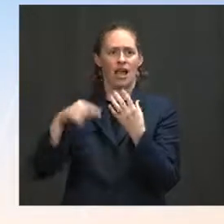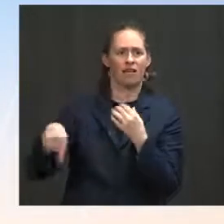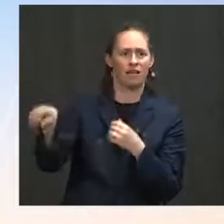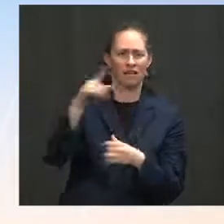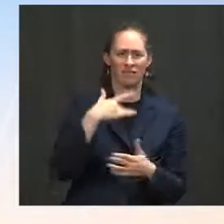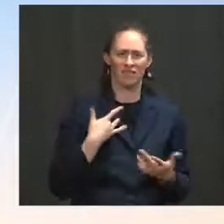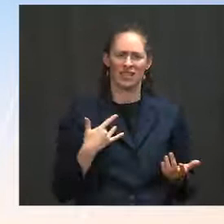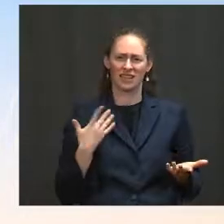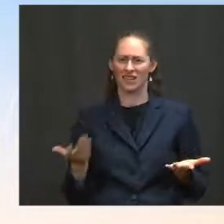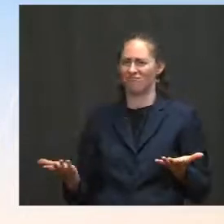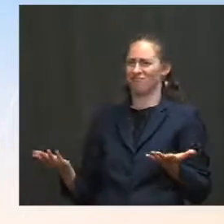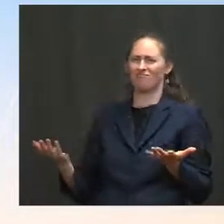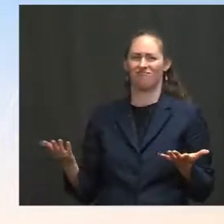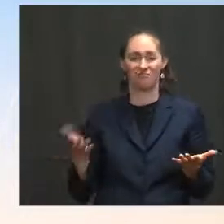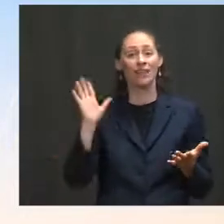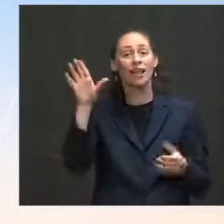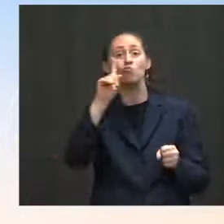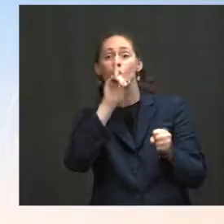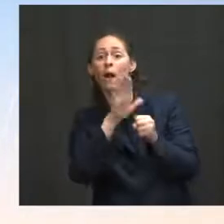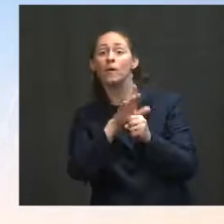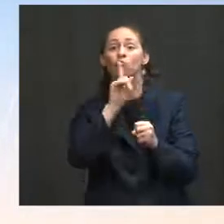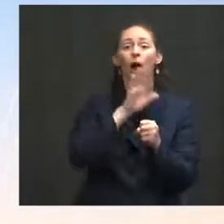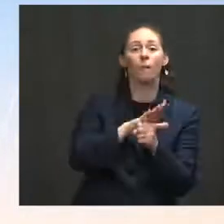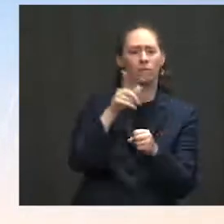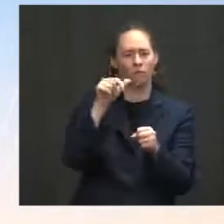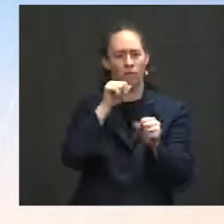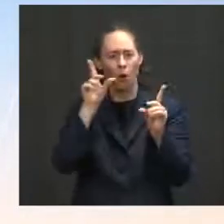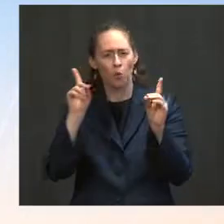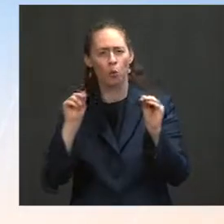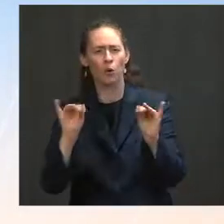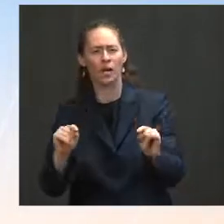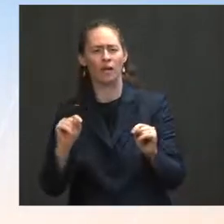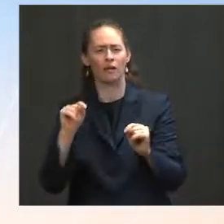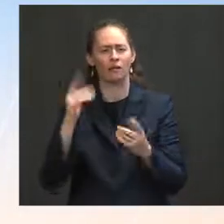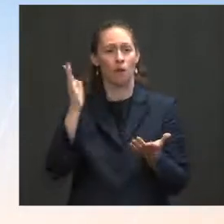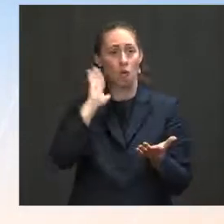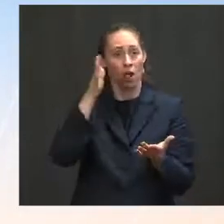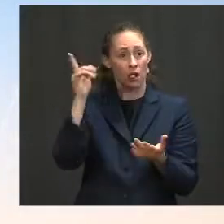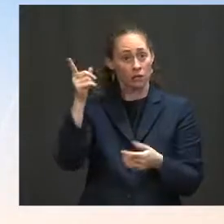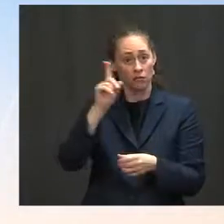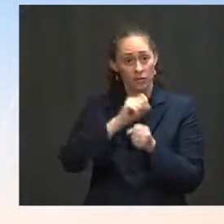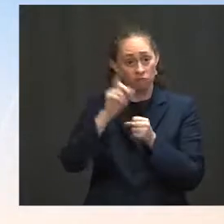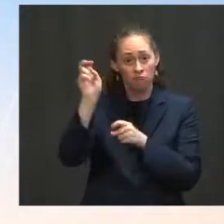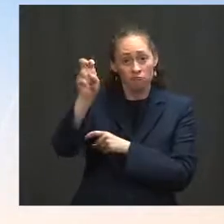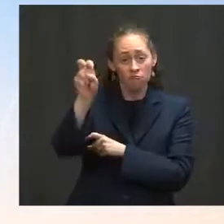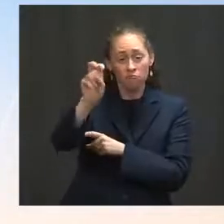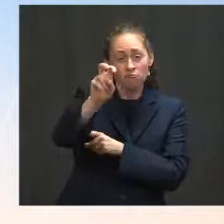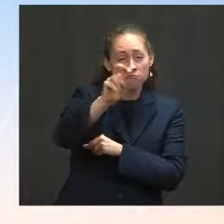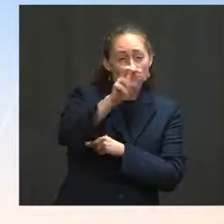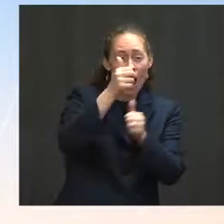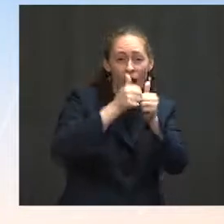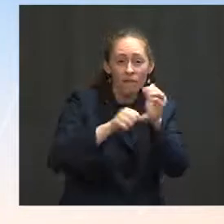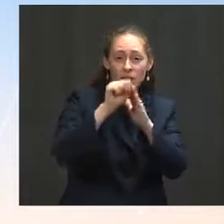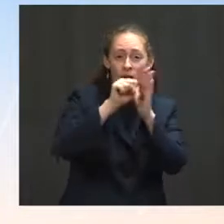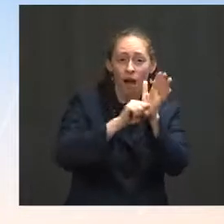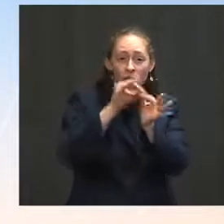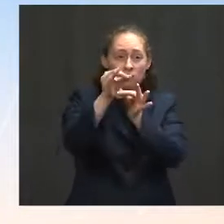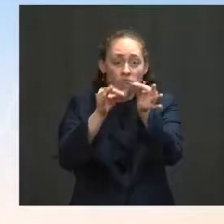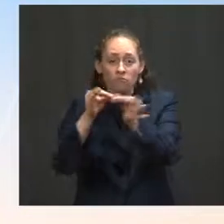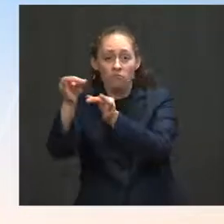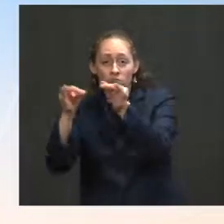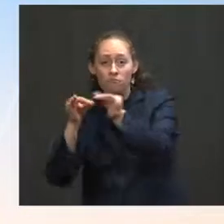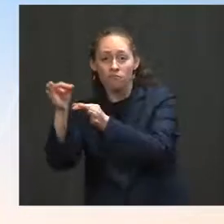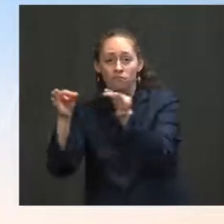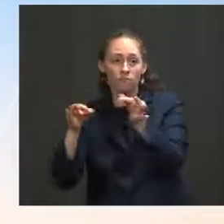that he can. Are we going to see him going state to state like he did with infrastructure and having a very in-your-face approach with many Republicans, like